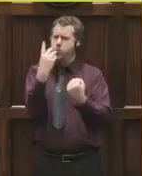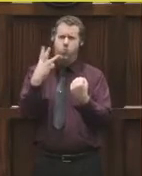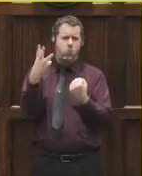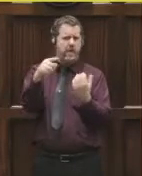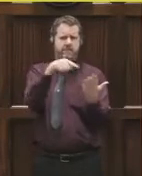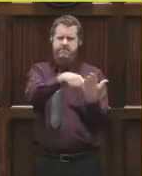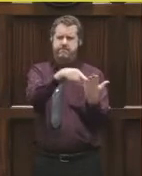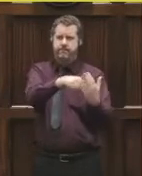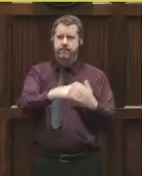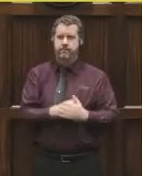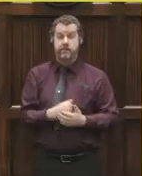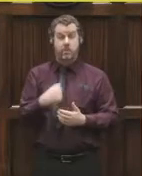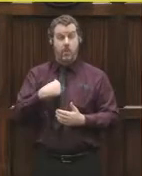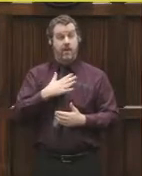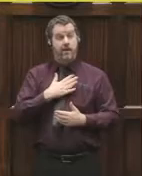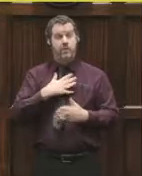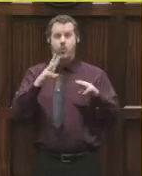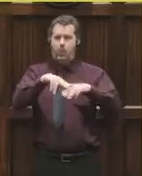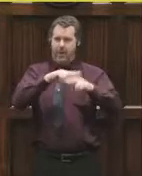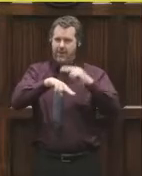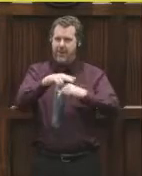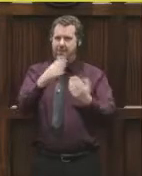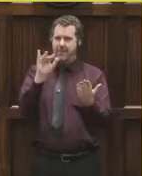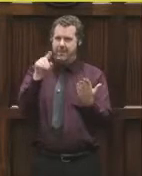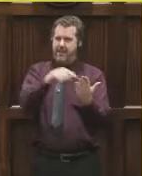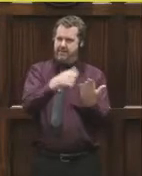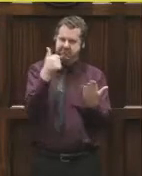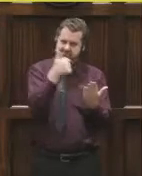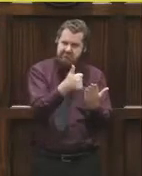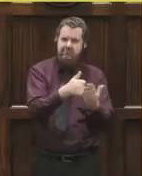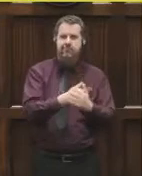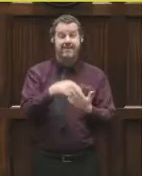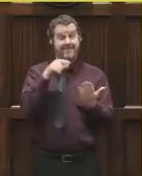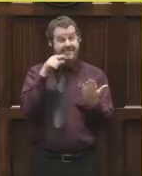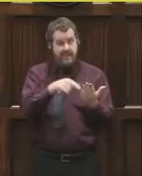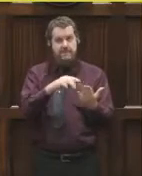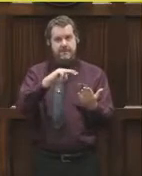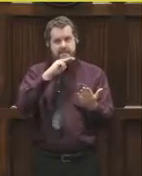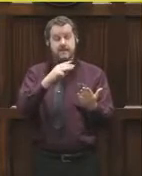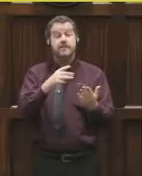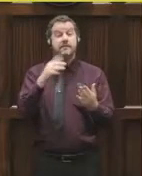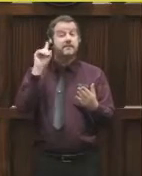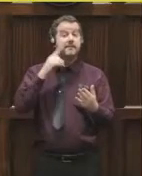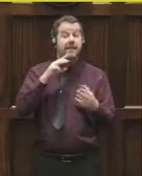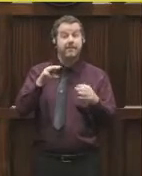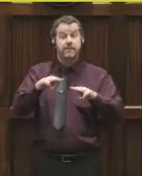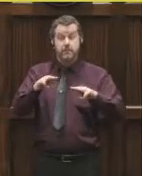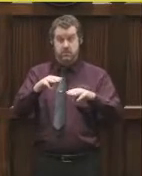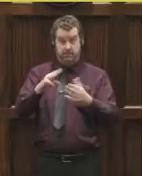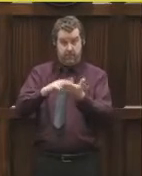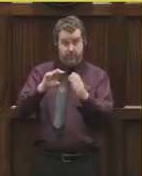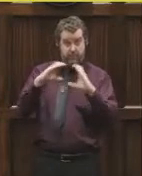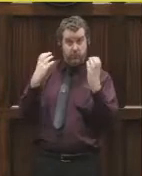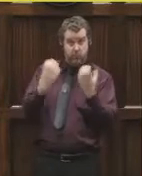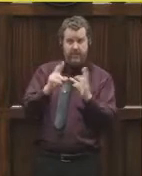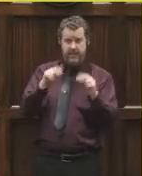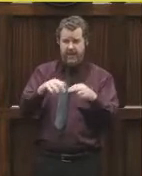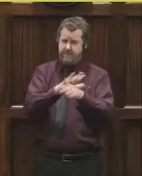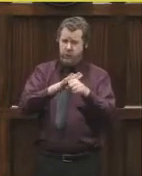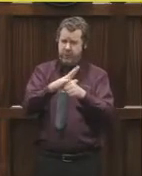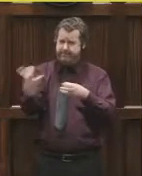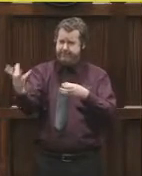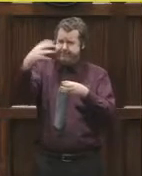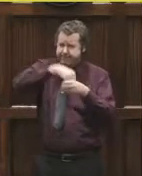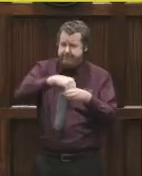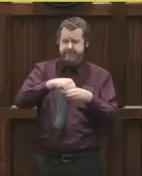I welcome this bill before the House today, which seeks to ensure members of the deaf community will be able to participate fully as